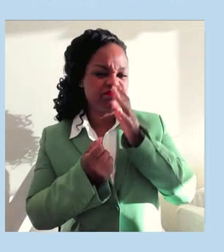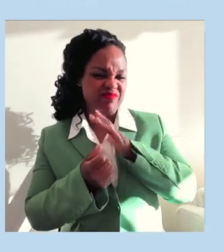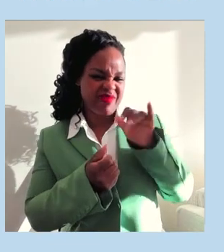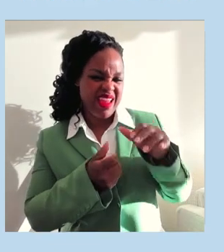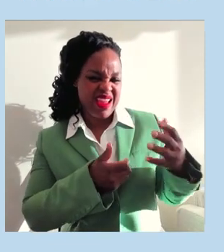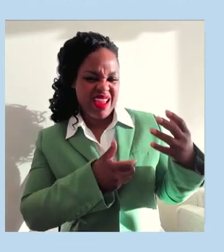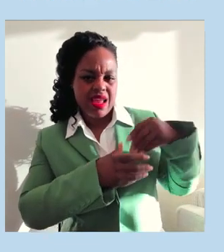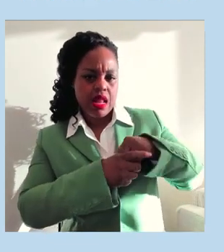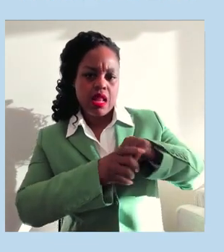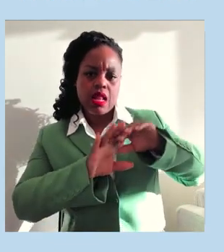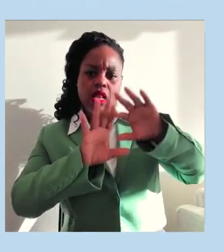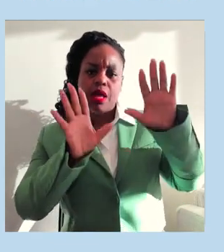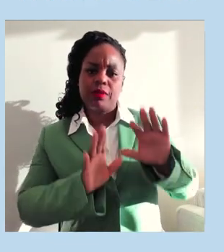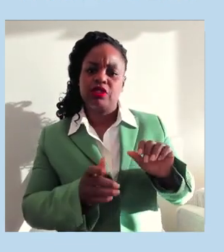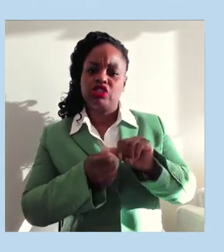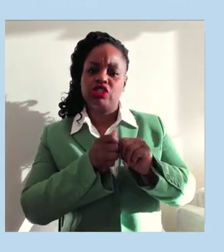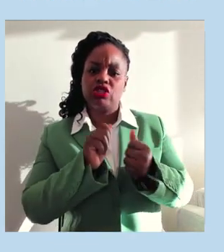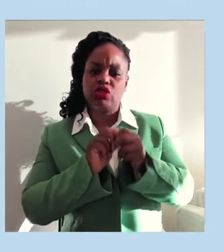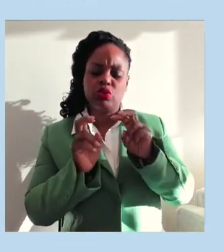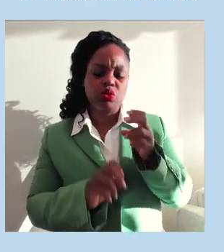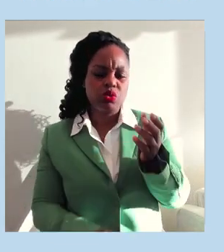Hello, everybody. Can you hear me well?